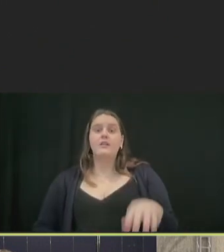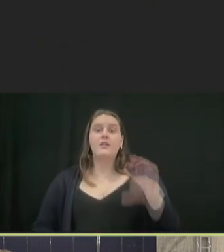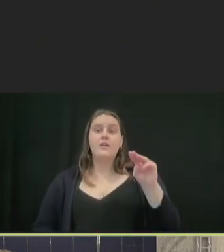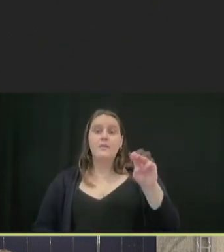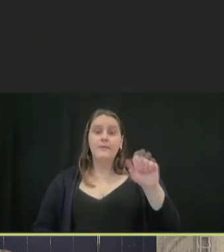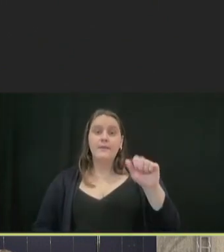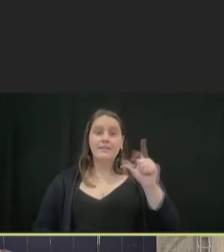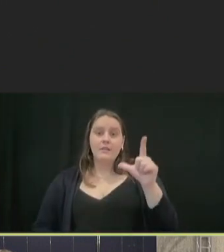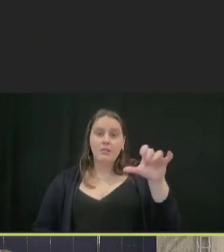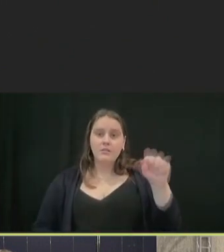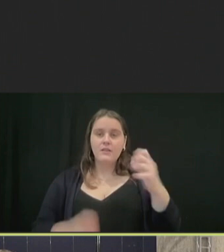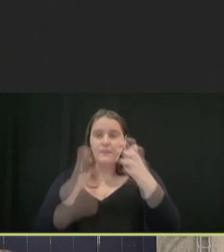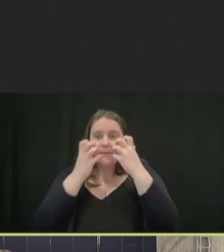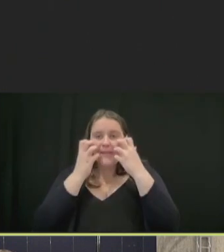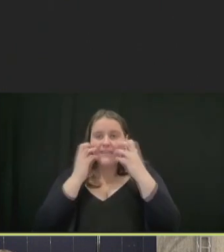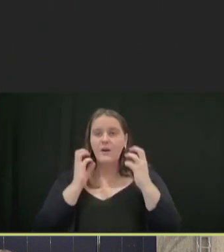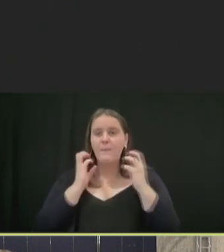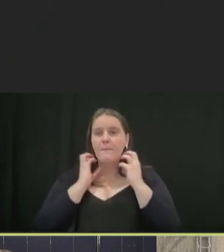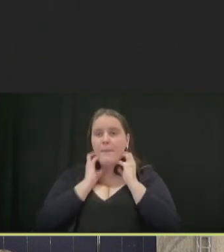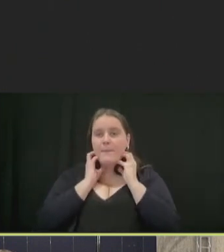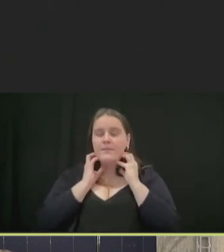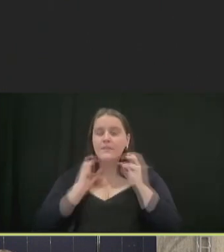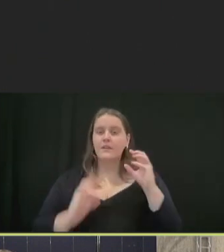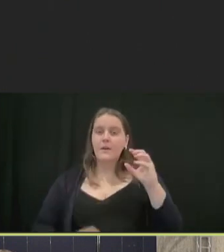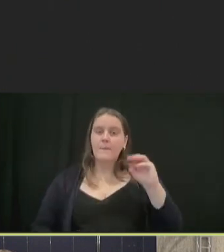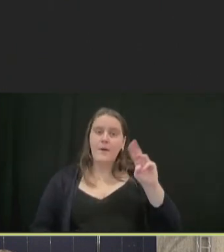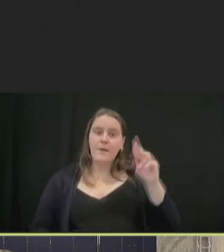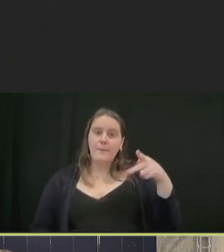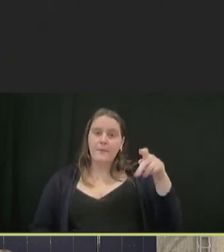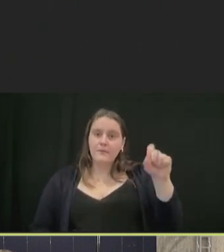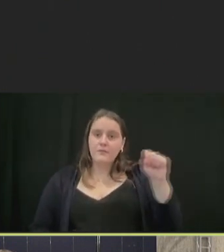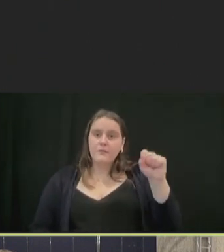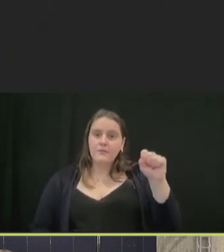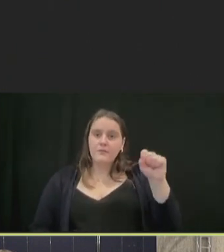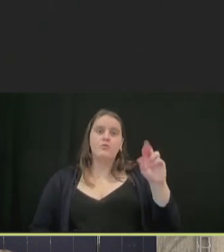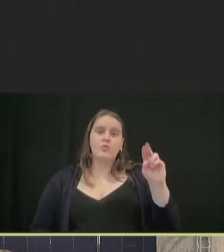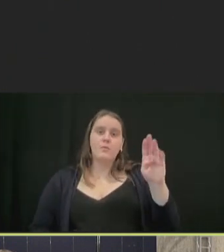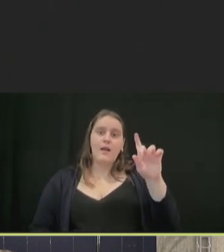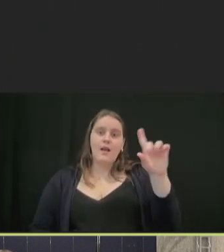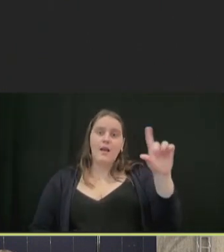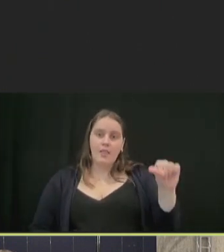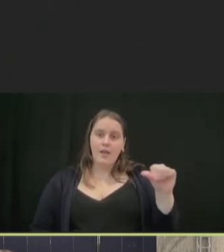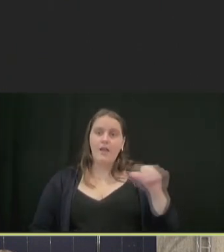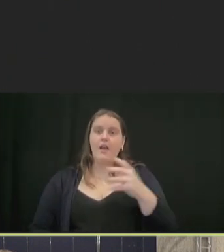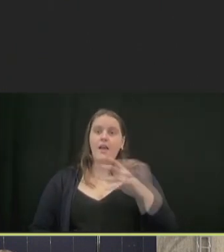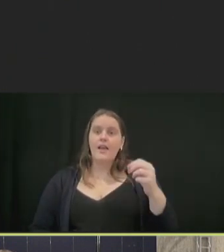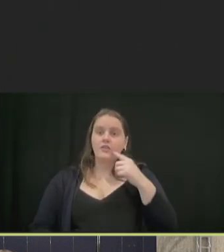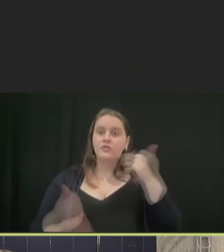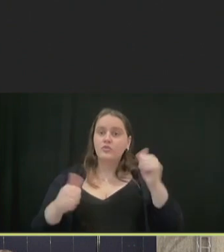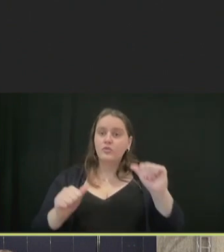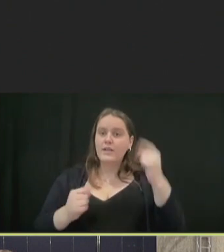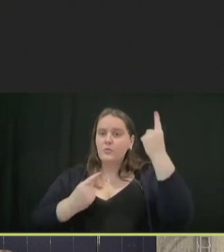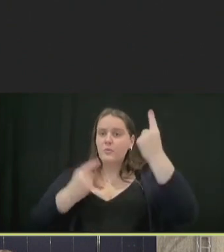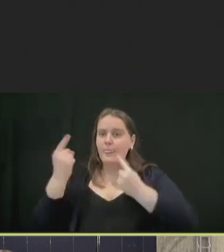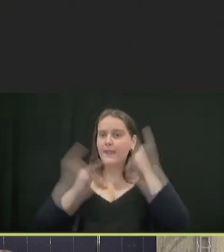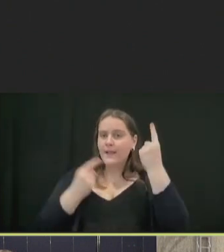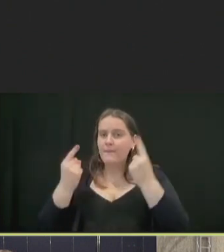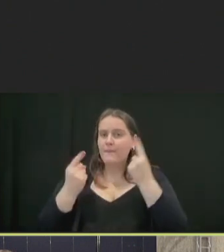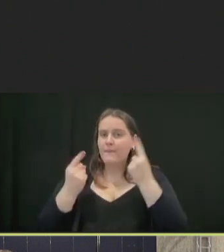rubella vaccination and the resurgence of disease, and trying to think about where